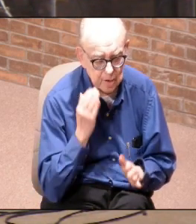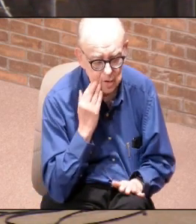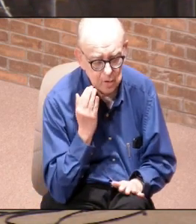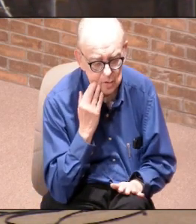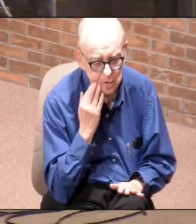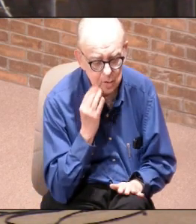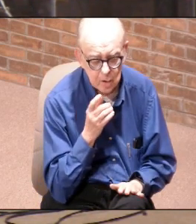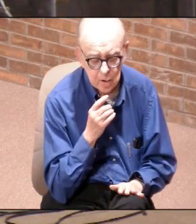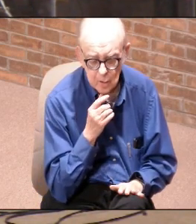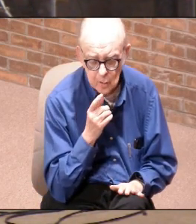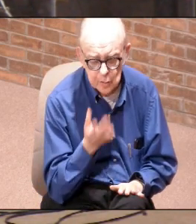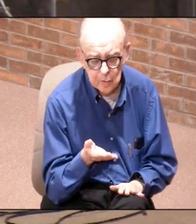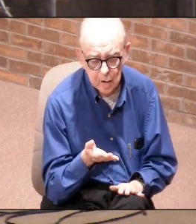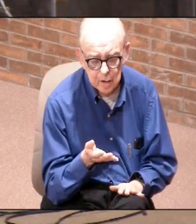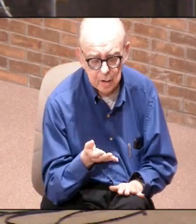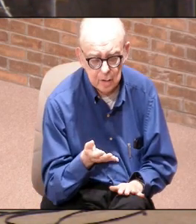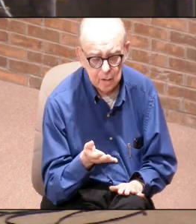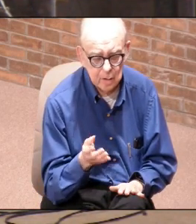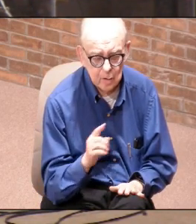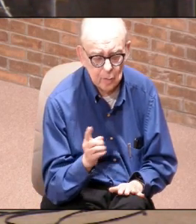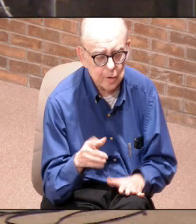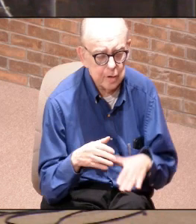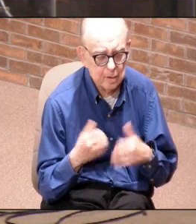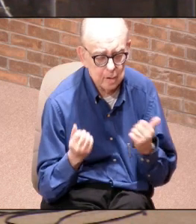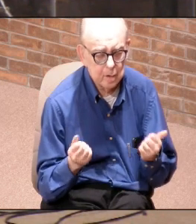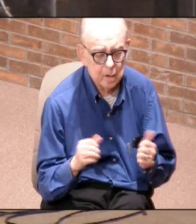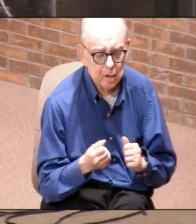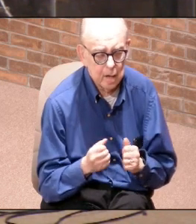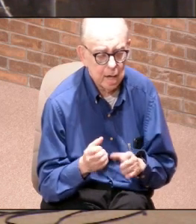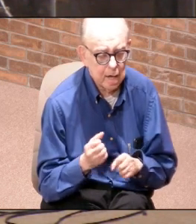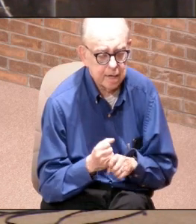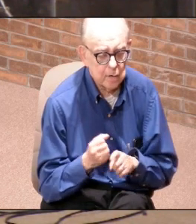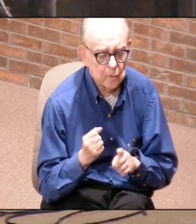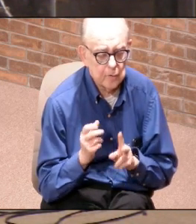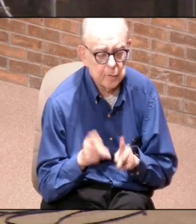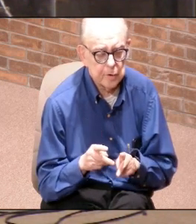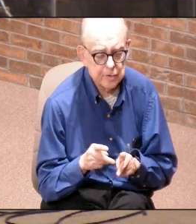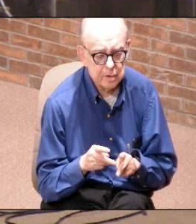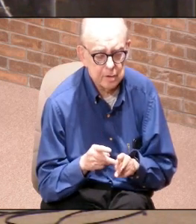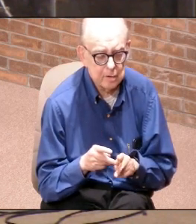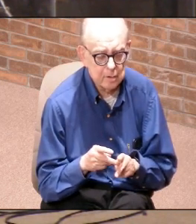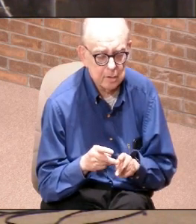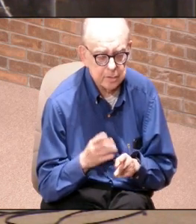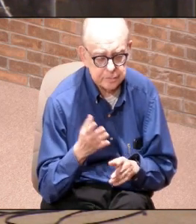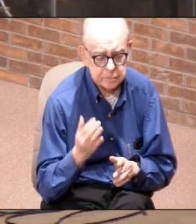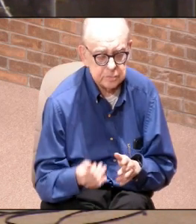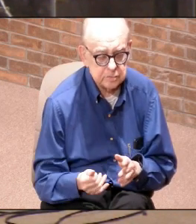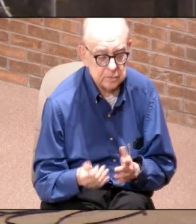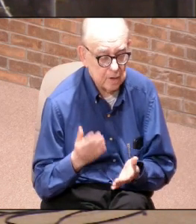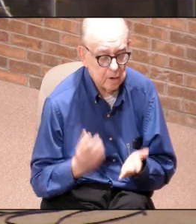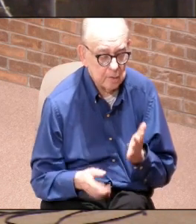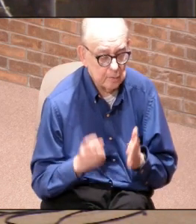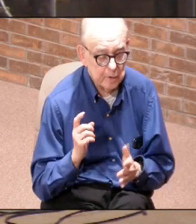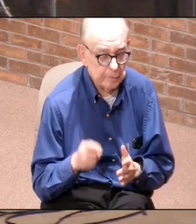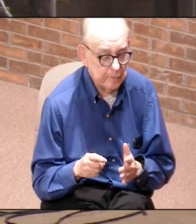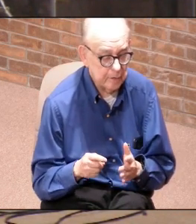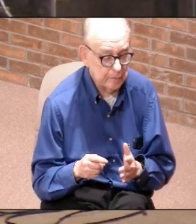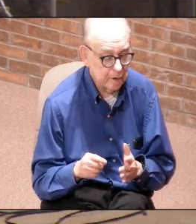know who you are, where you live, and how to get a hold of somebody, because you might be in